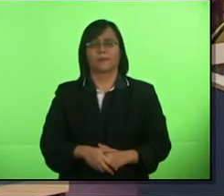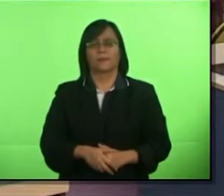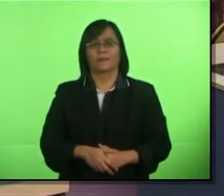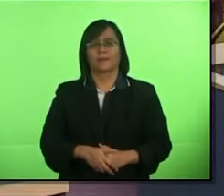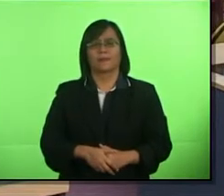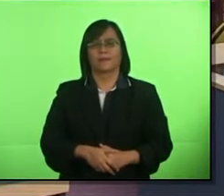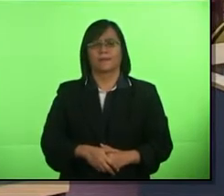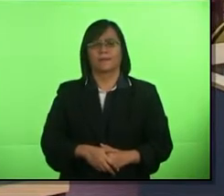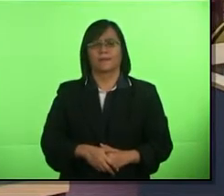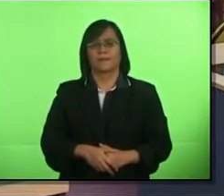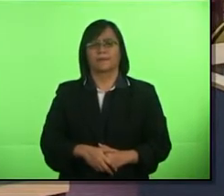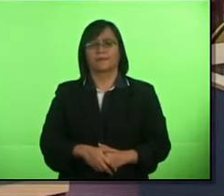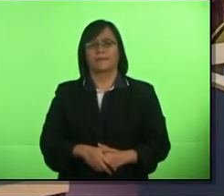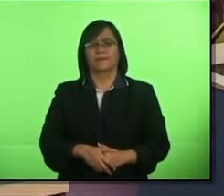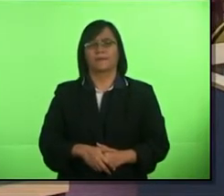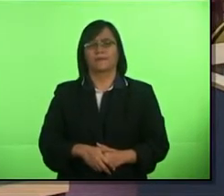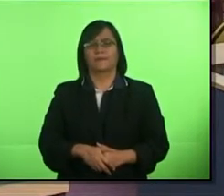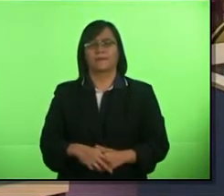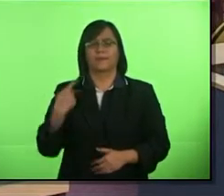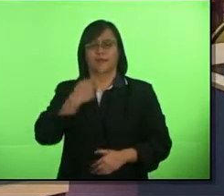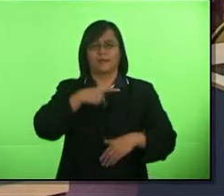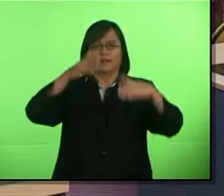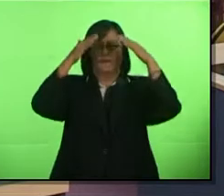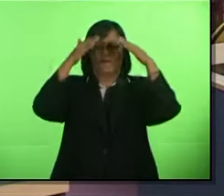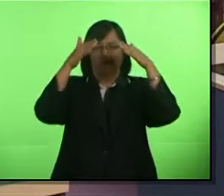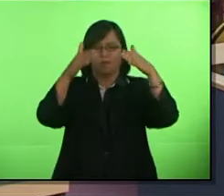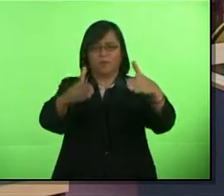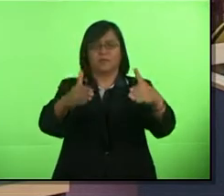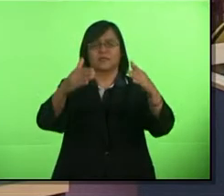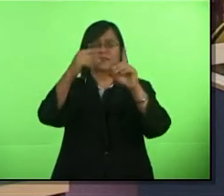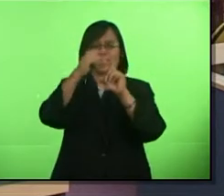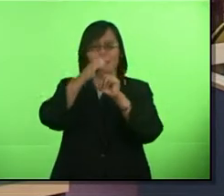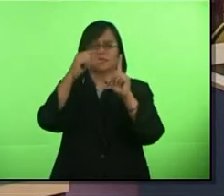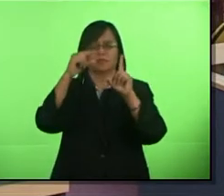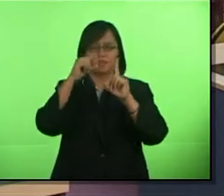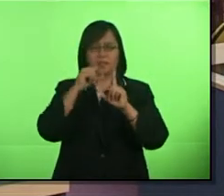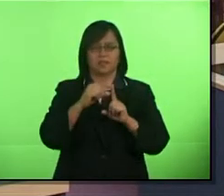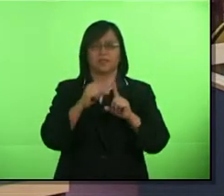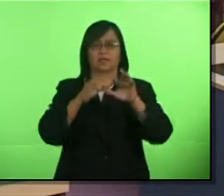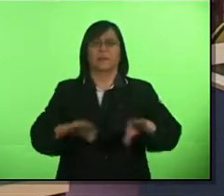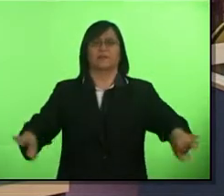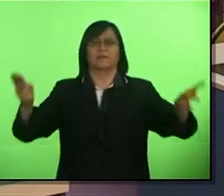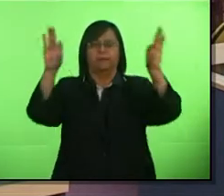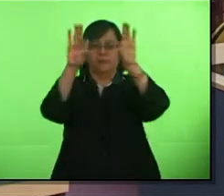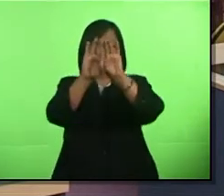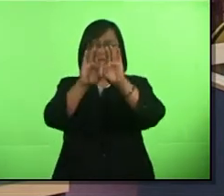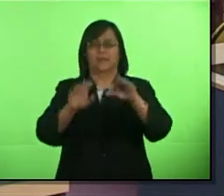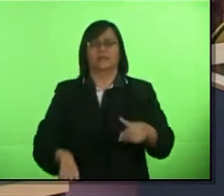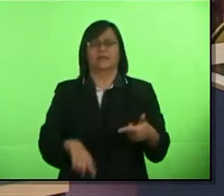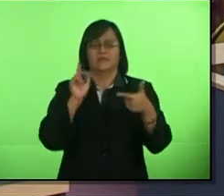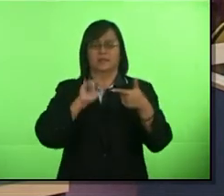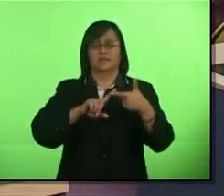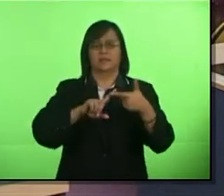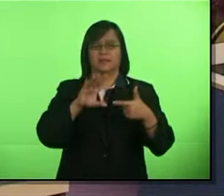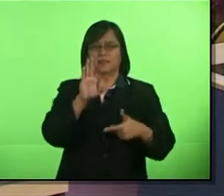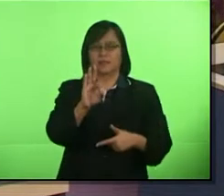Cuma dia kata outline. Nota dalam bentuk outline. Keywords, ya? We focus on the keywords. Keywords lagi? And phrases. And phrases, ya?